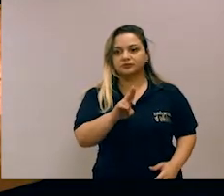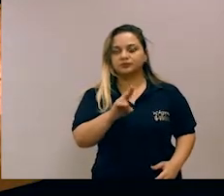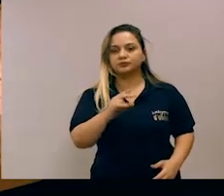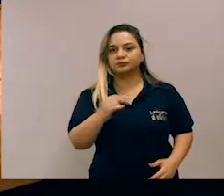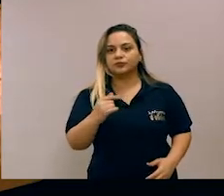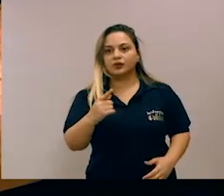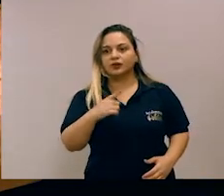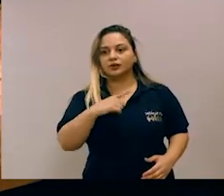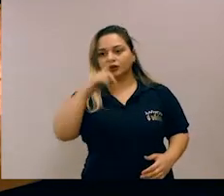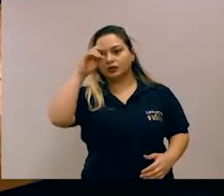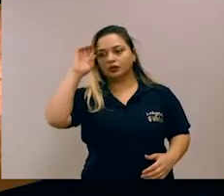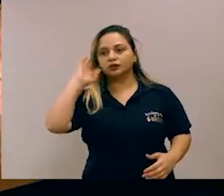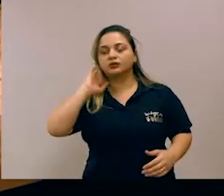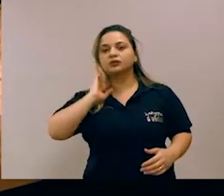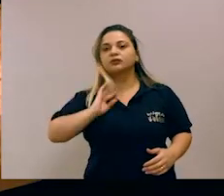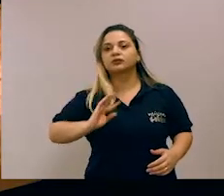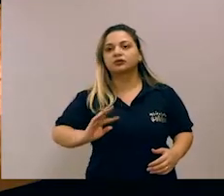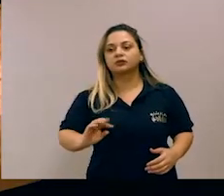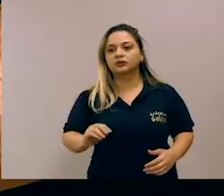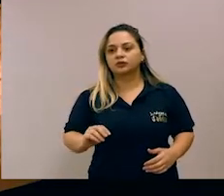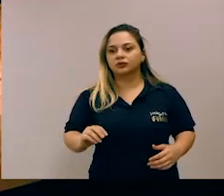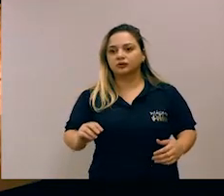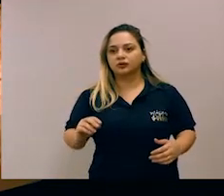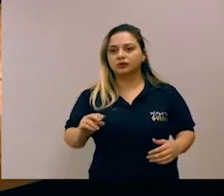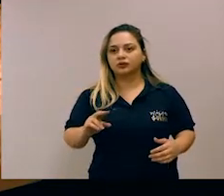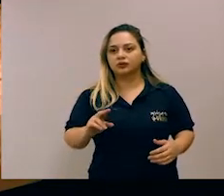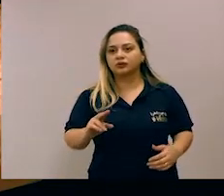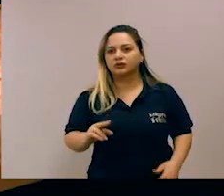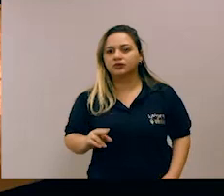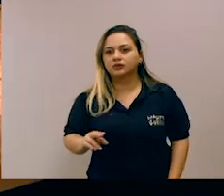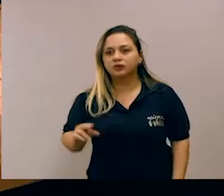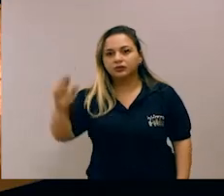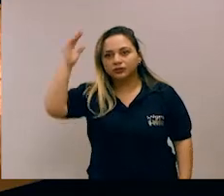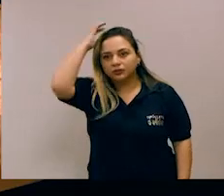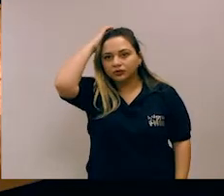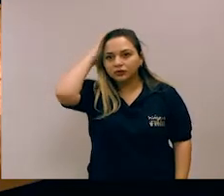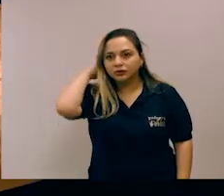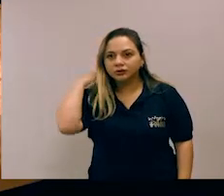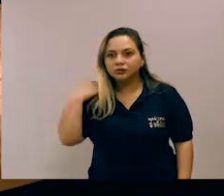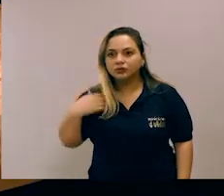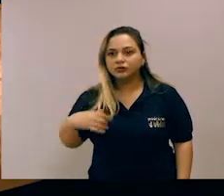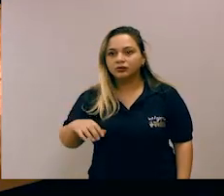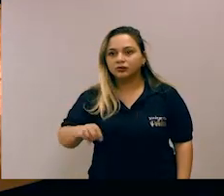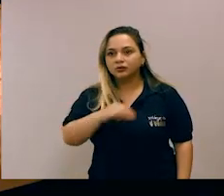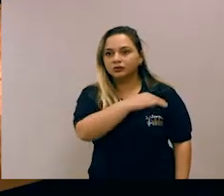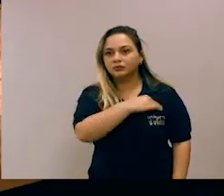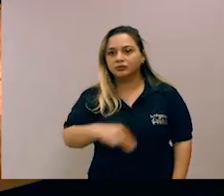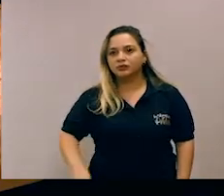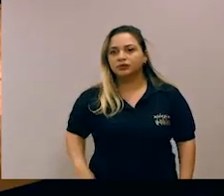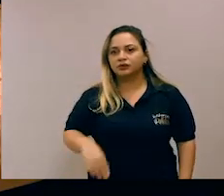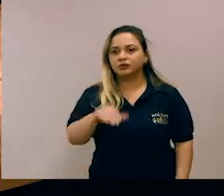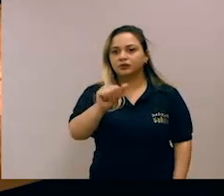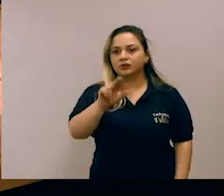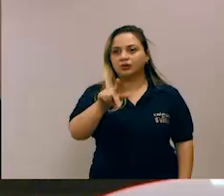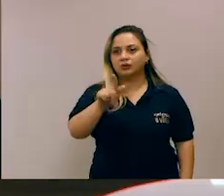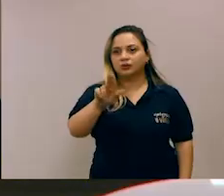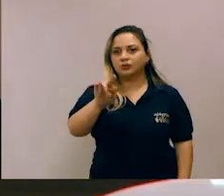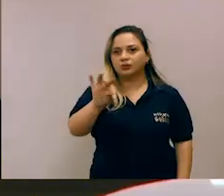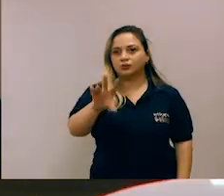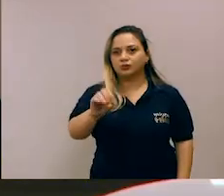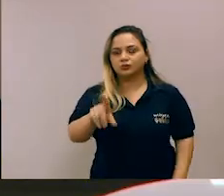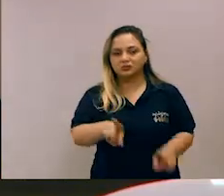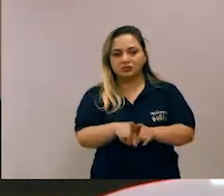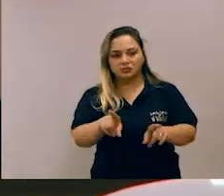TCU, Mr. José Múcio. And I would also like to greet Minister Ana Reis, Mr.